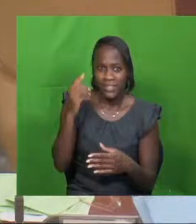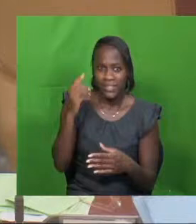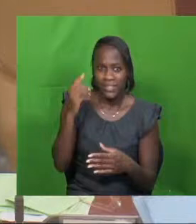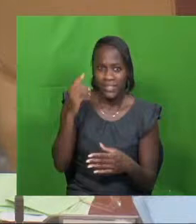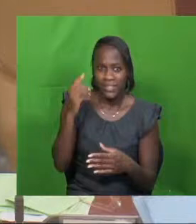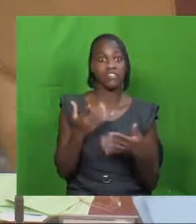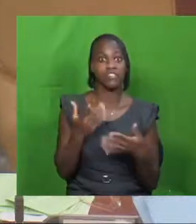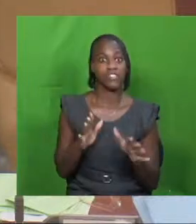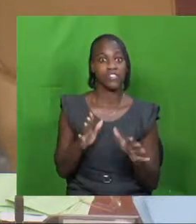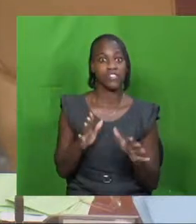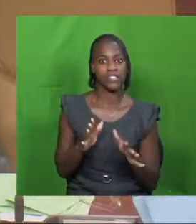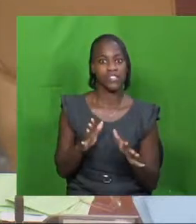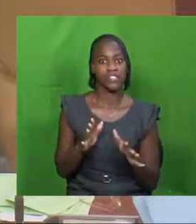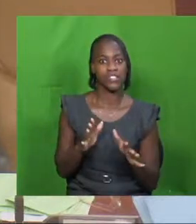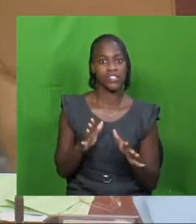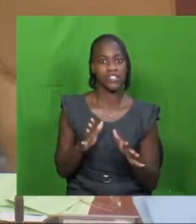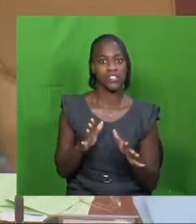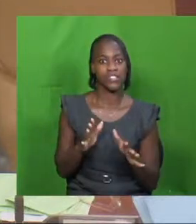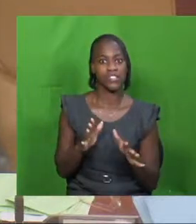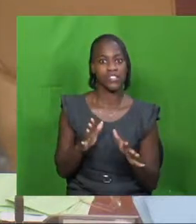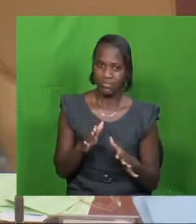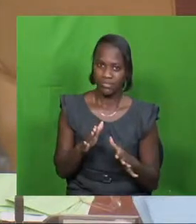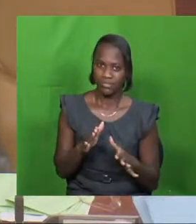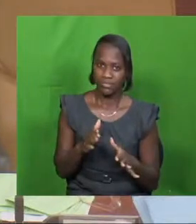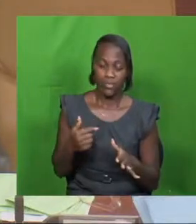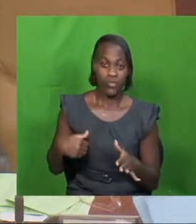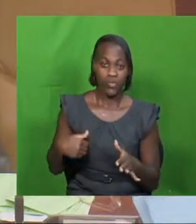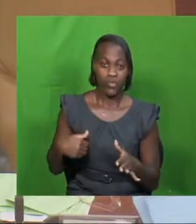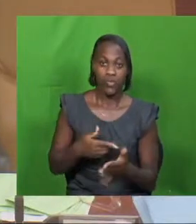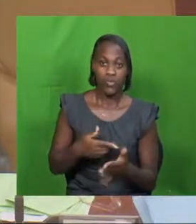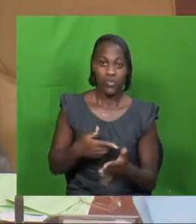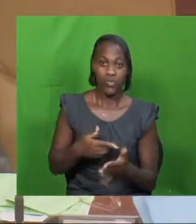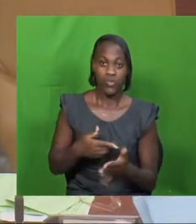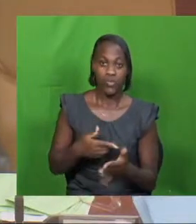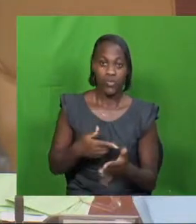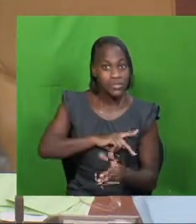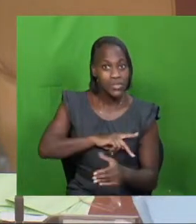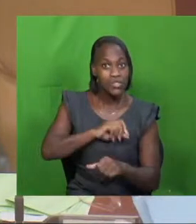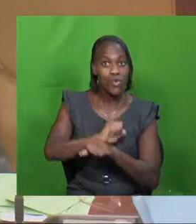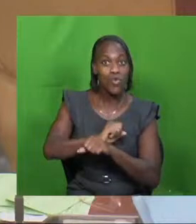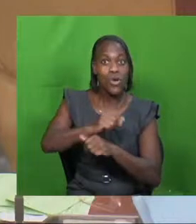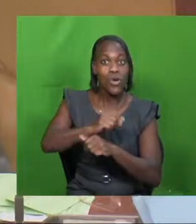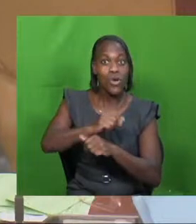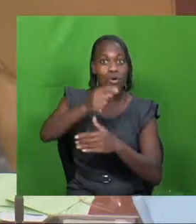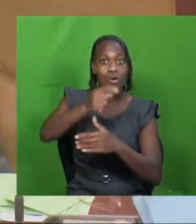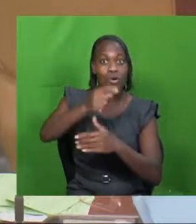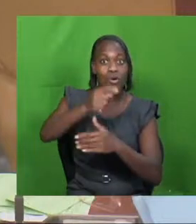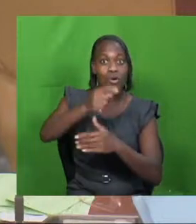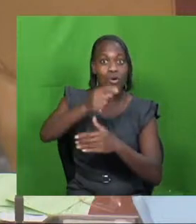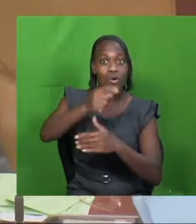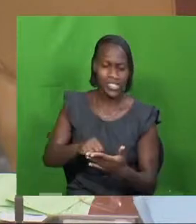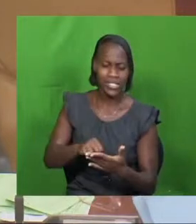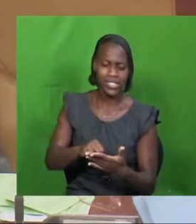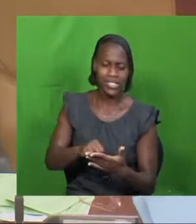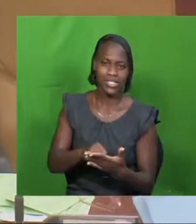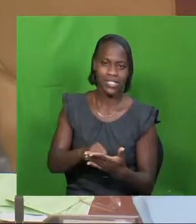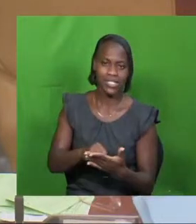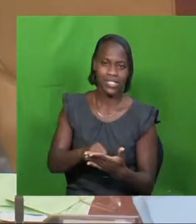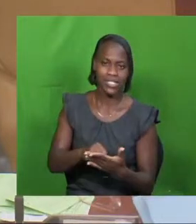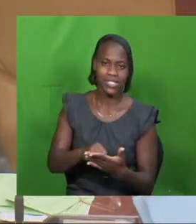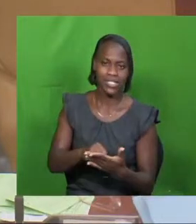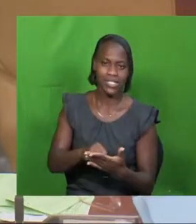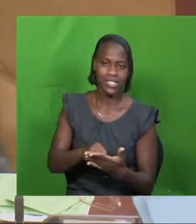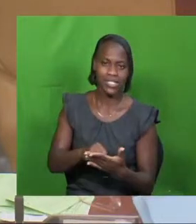goes. This is Parliament, and the business of Parliament must be taken very serious. The Speaker, if copies are not